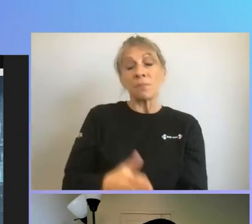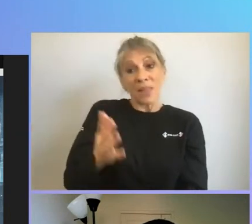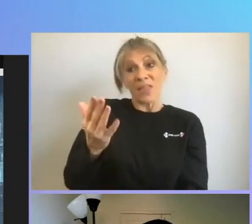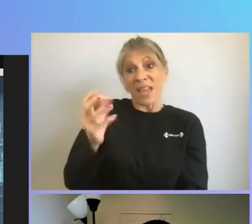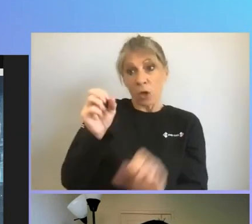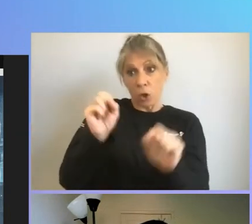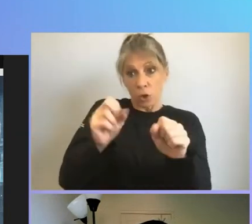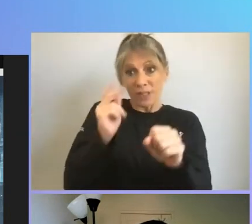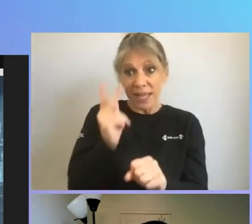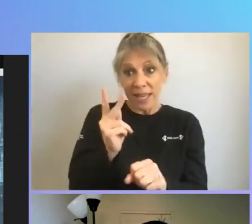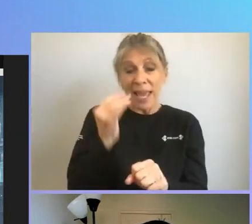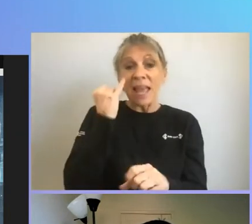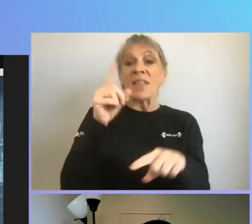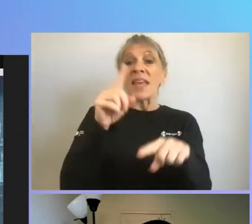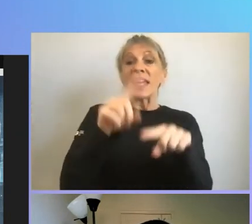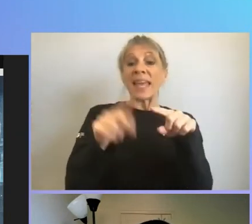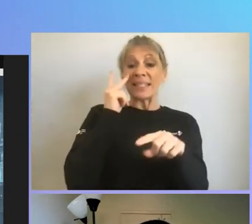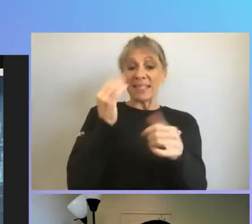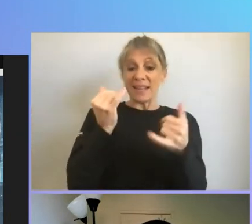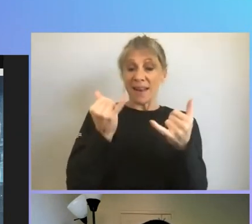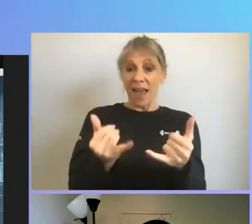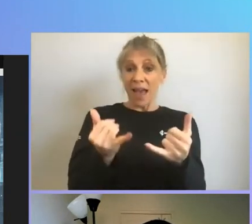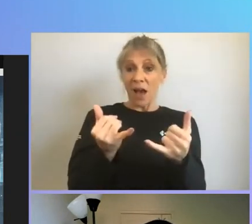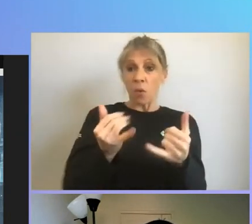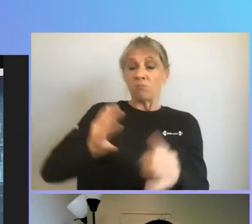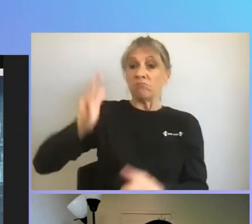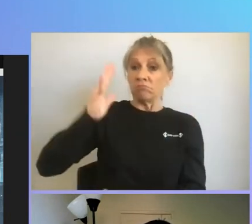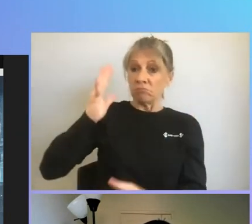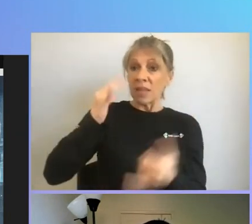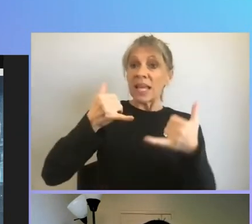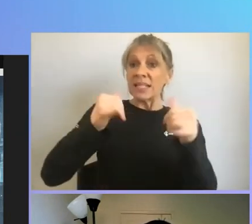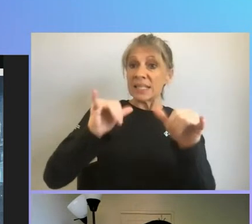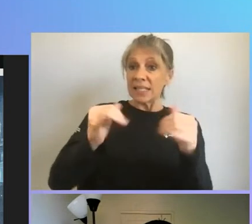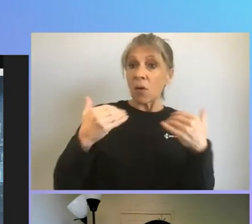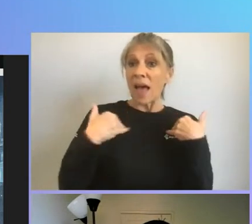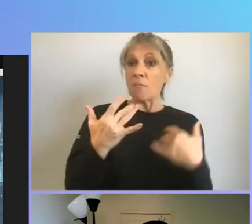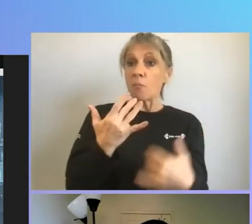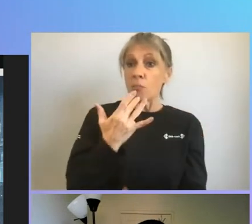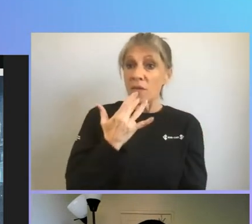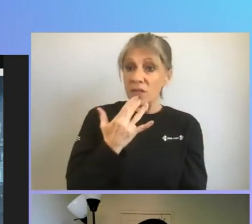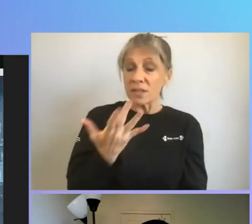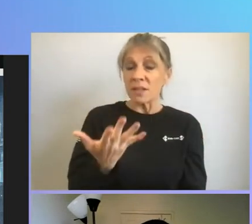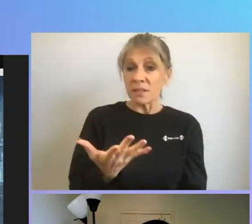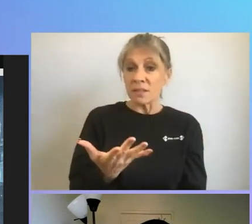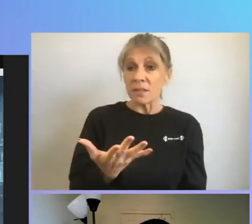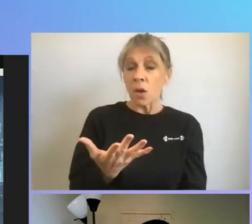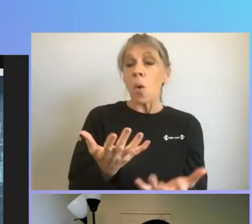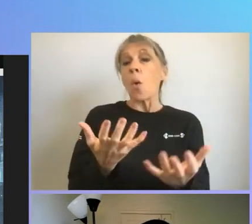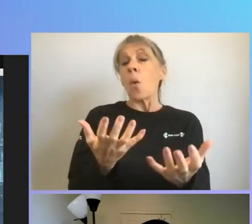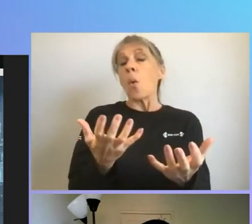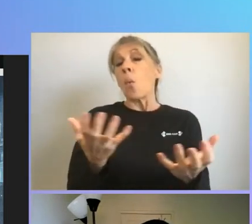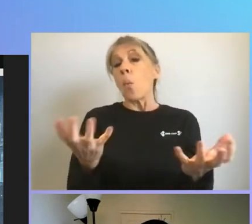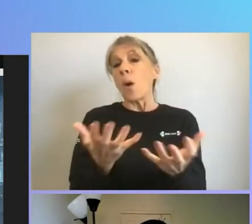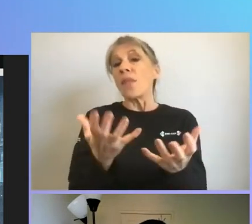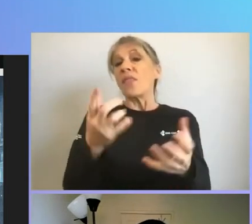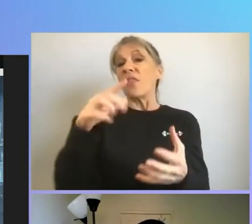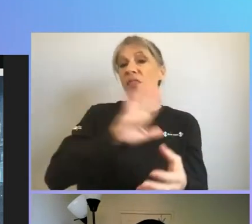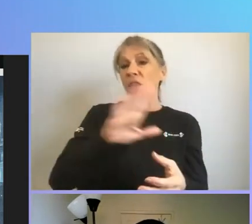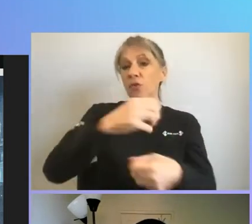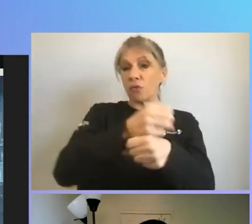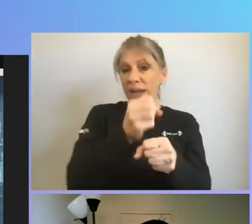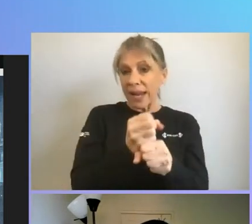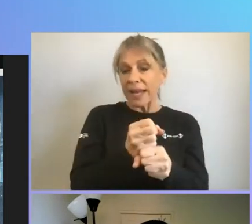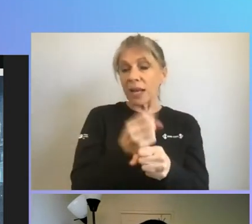So even if they can't see now, they still might have preferences over what they're creating looks like. And